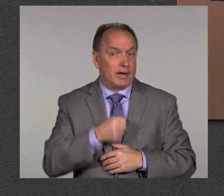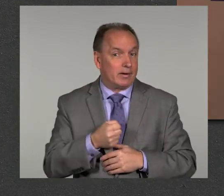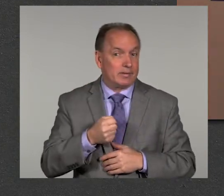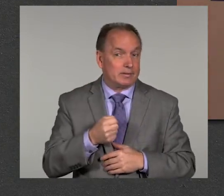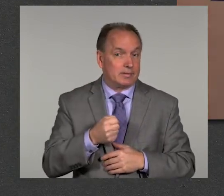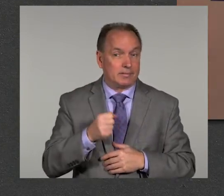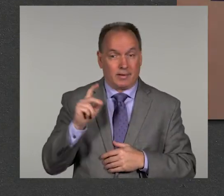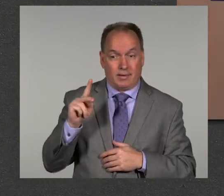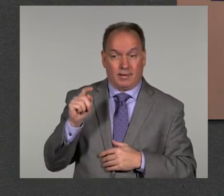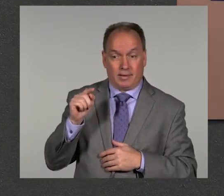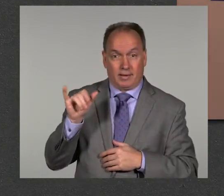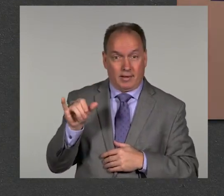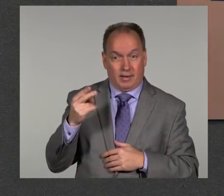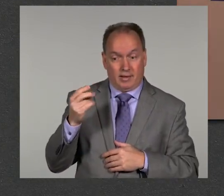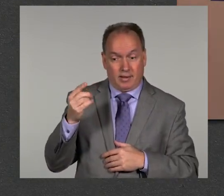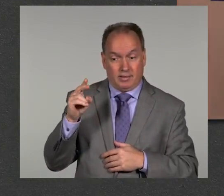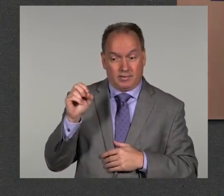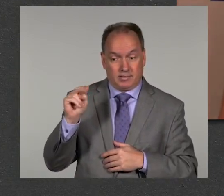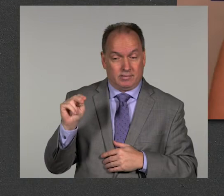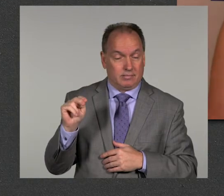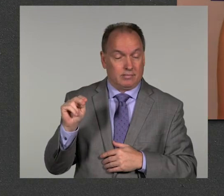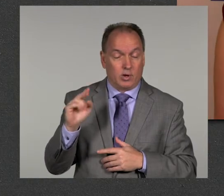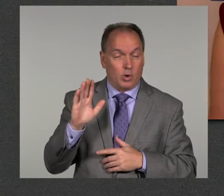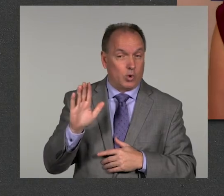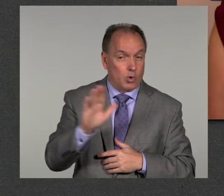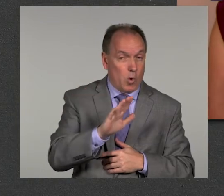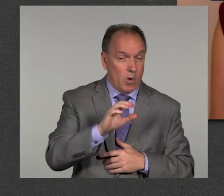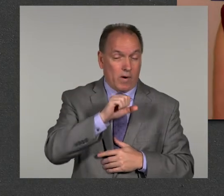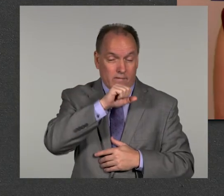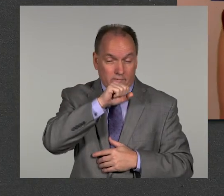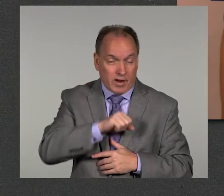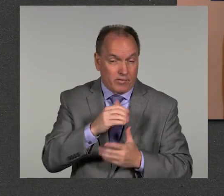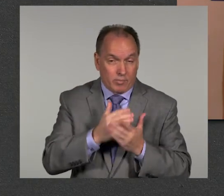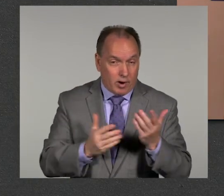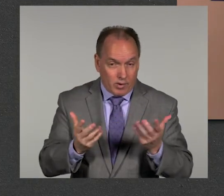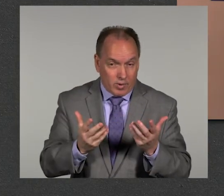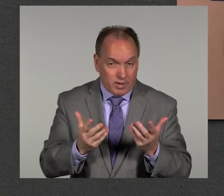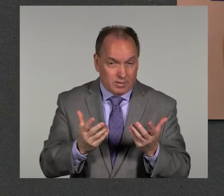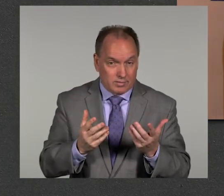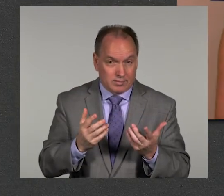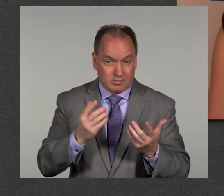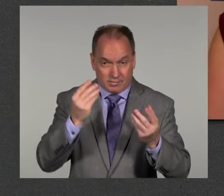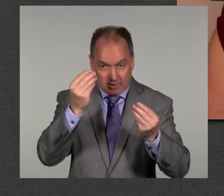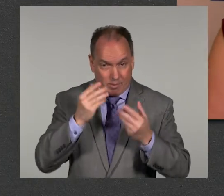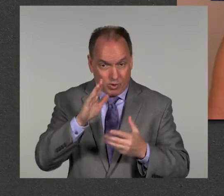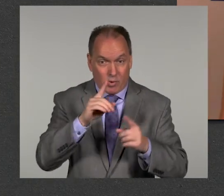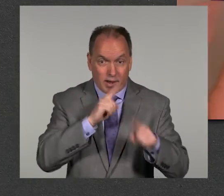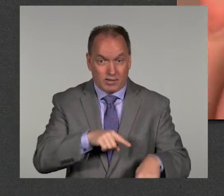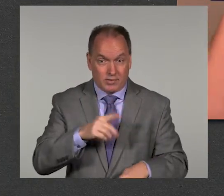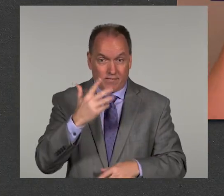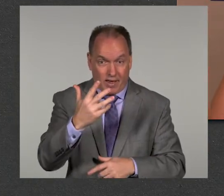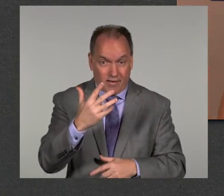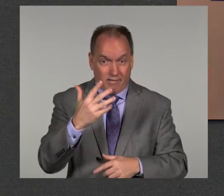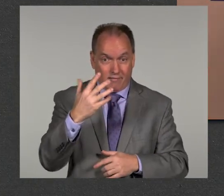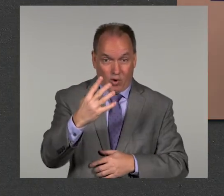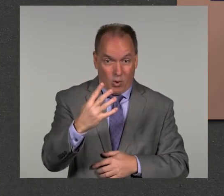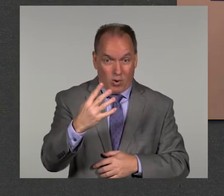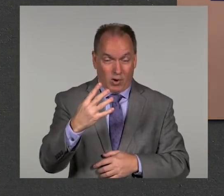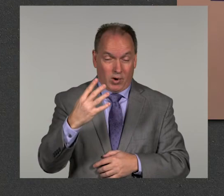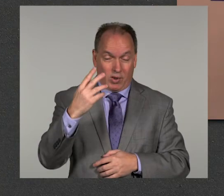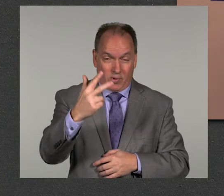Carrots by Katie Hudson? All right, what was your favorite part? Okay, you're gonna tell me in